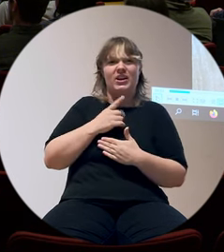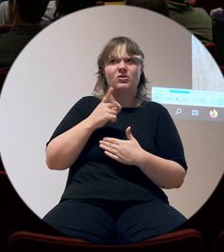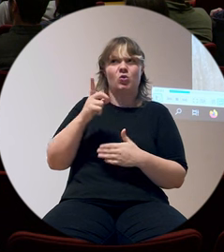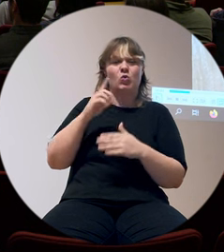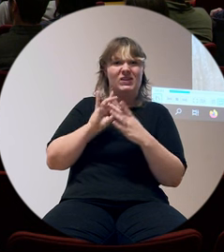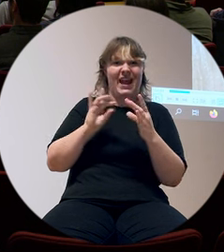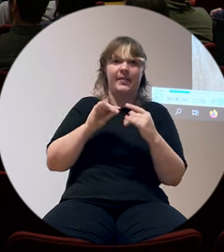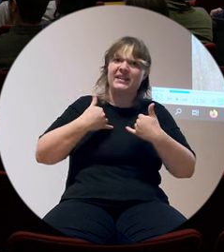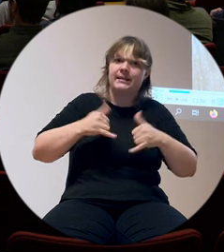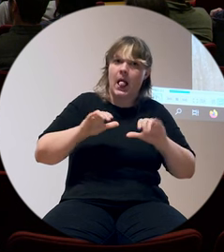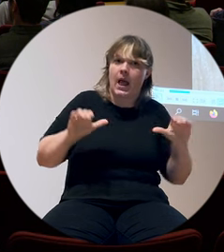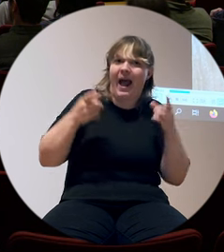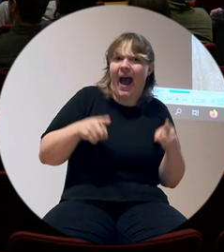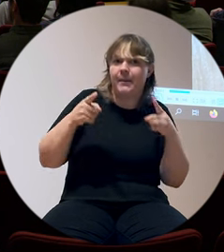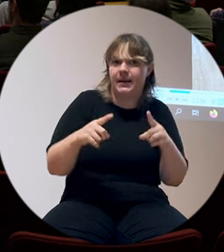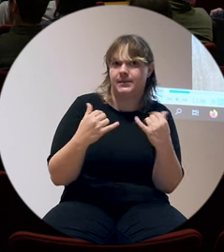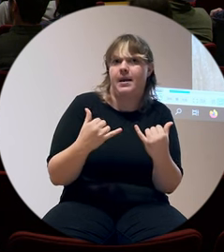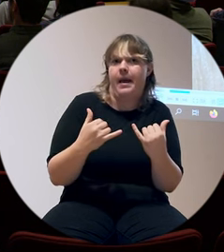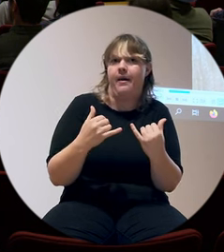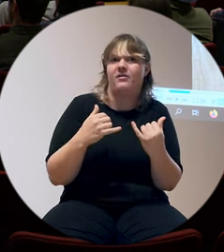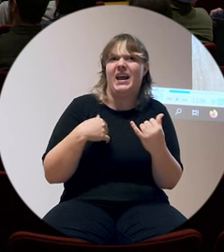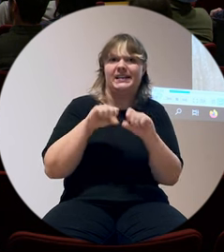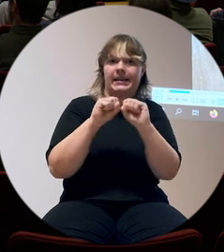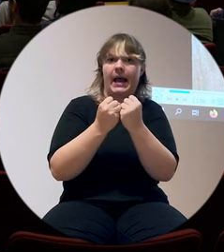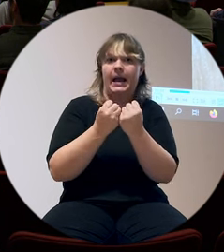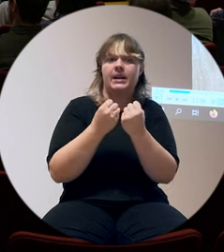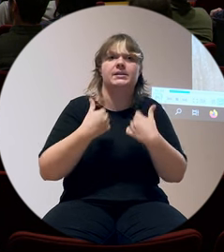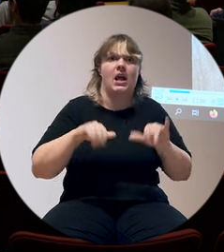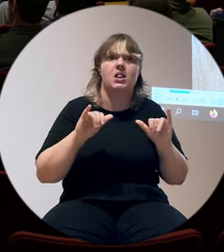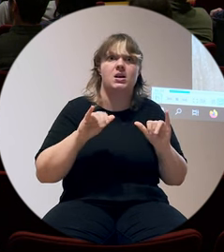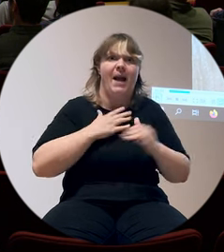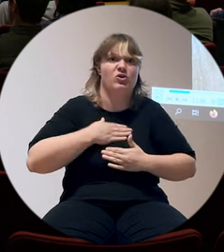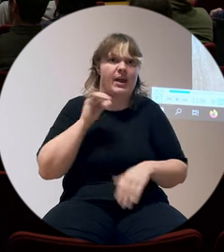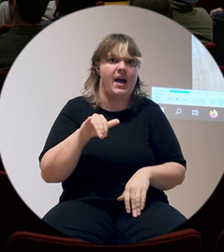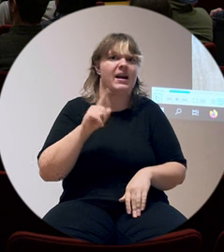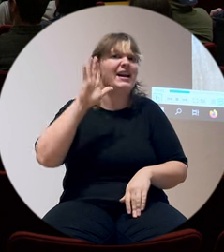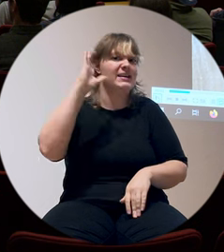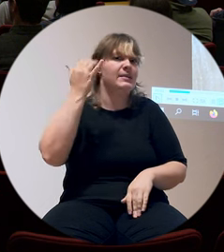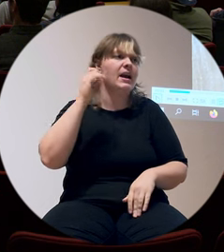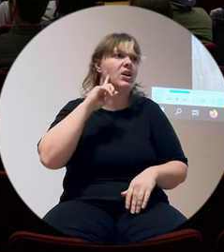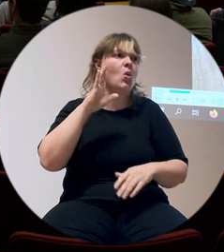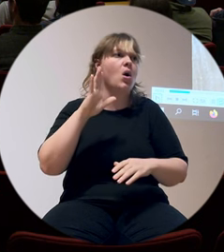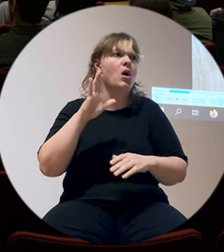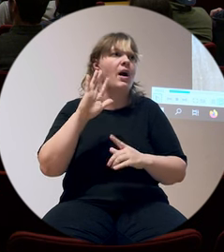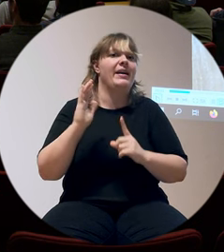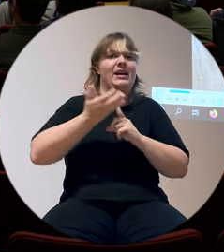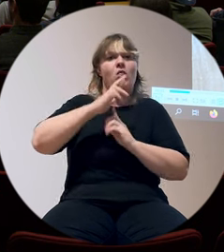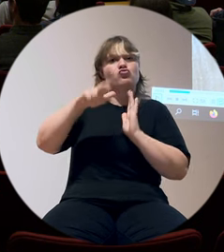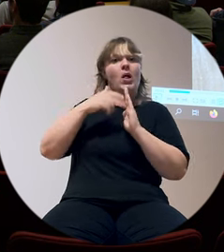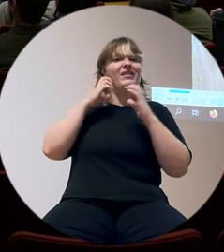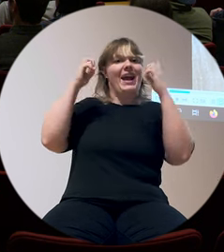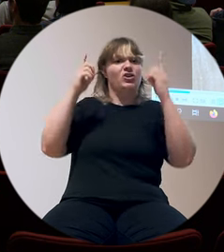active thing that's happening within our society. And it seems like you're kind of taking the role of an educator in this sense. So